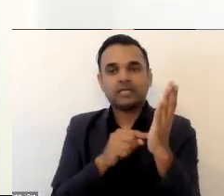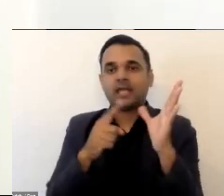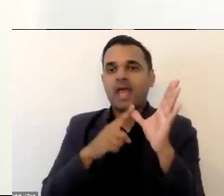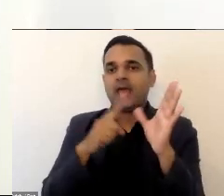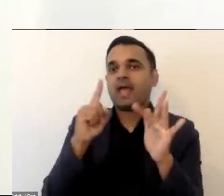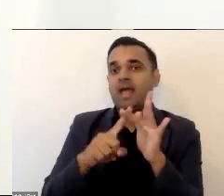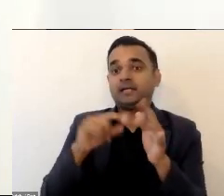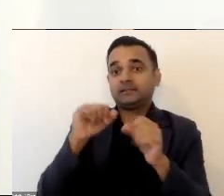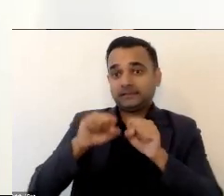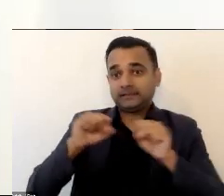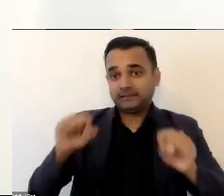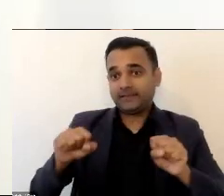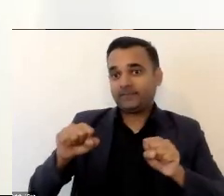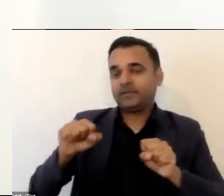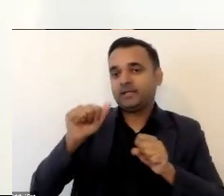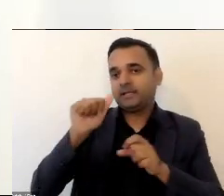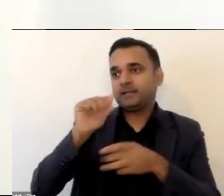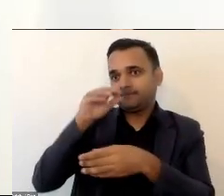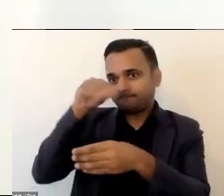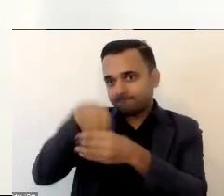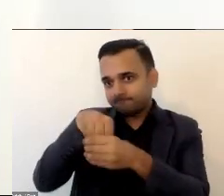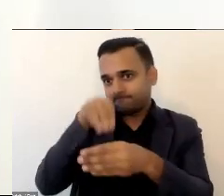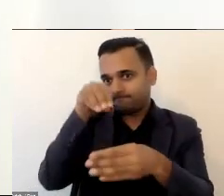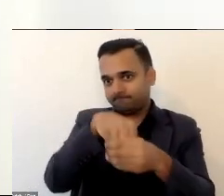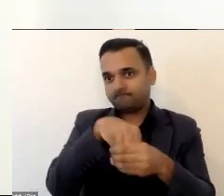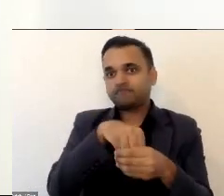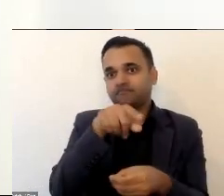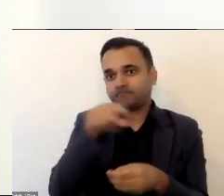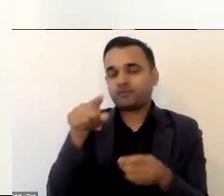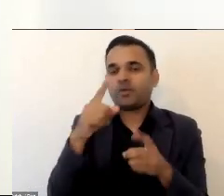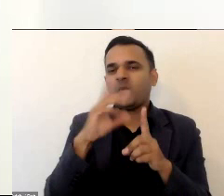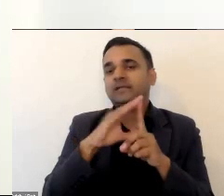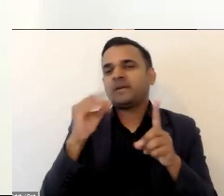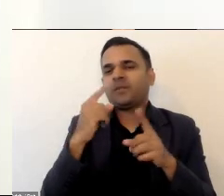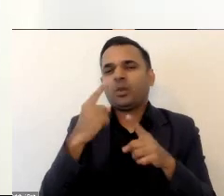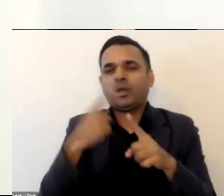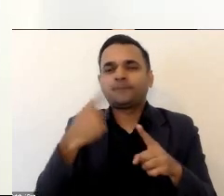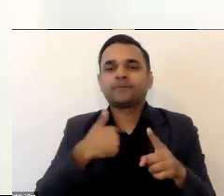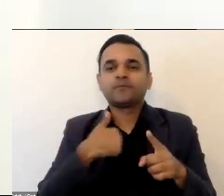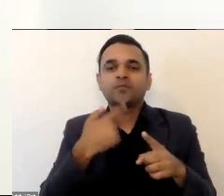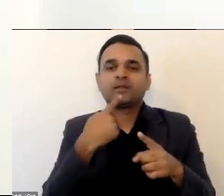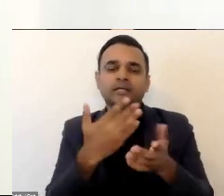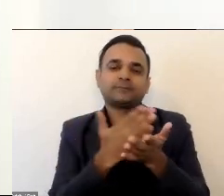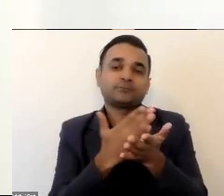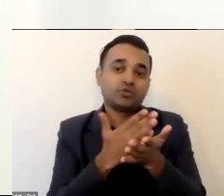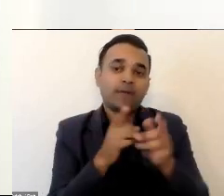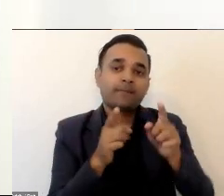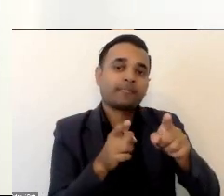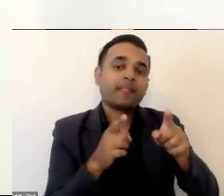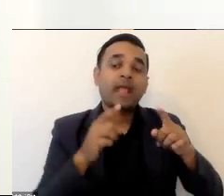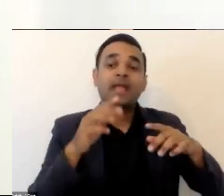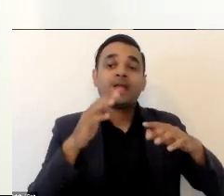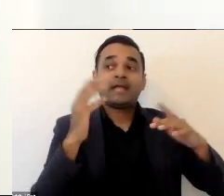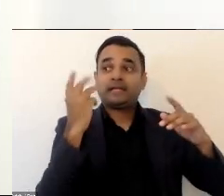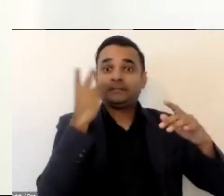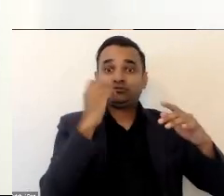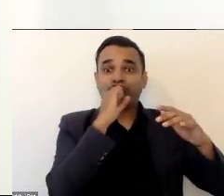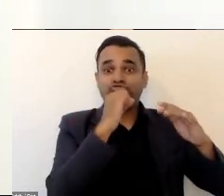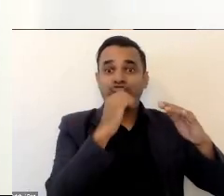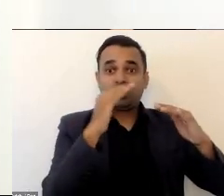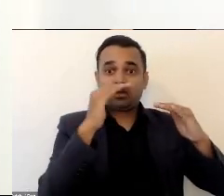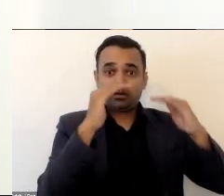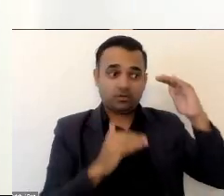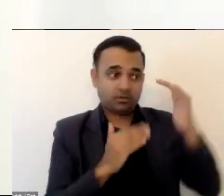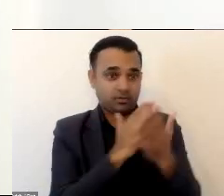data set meant that there was a bias that crept in through the data set, which then was